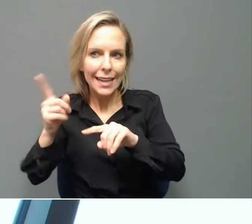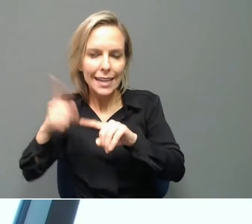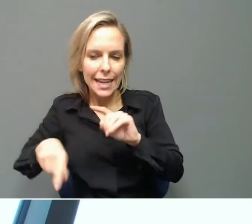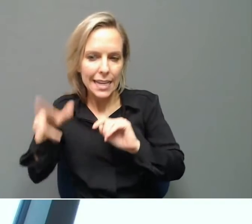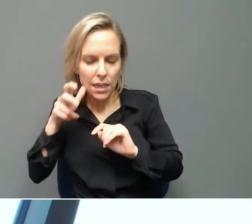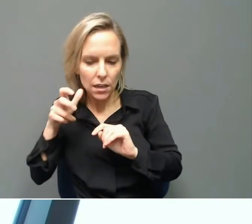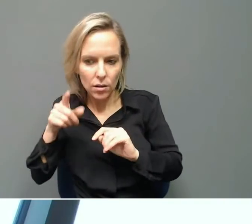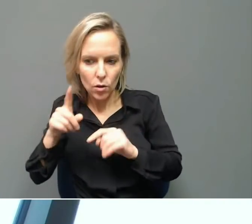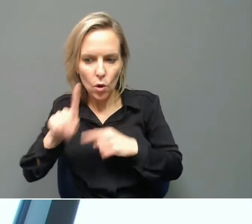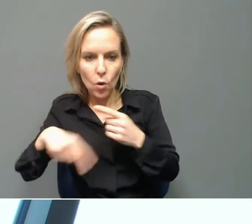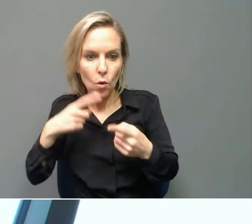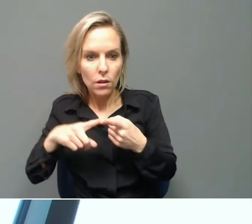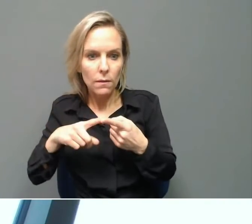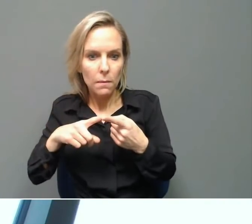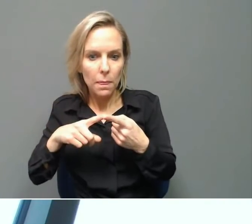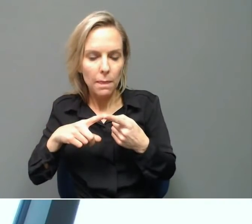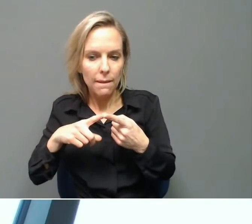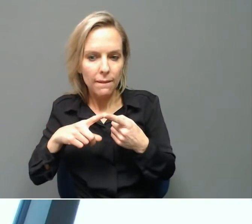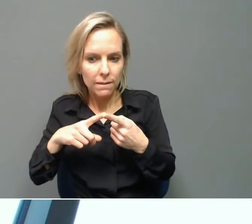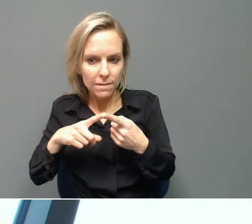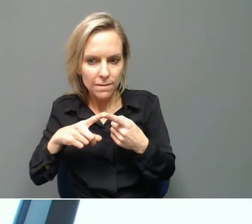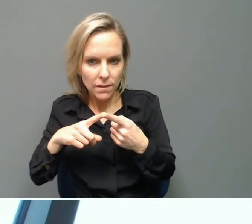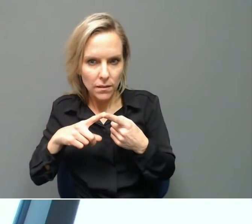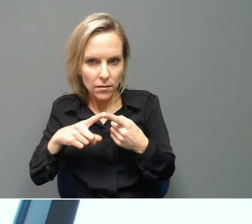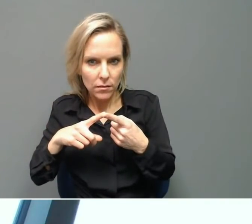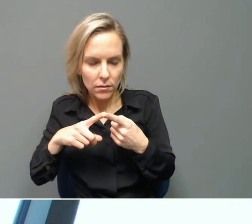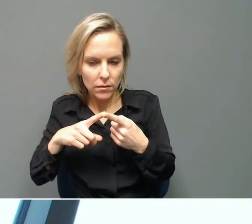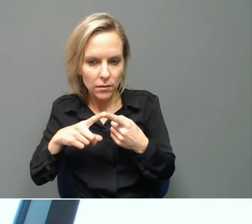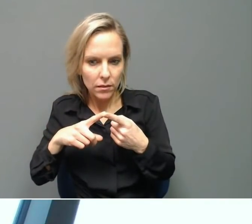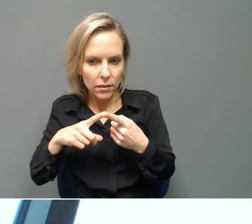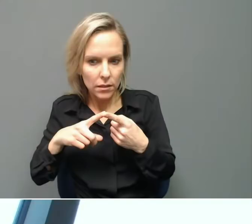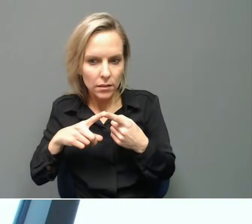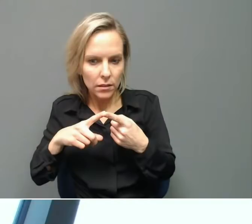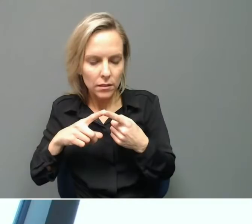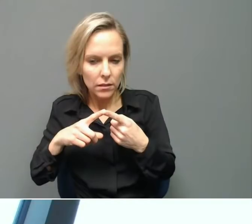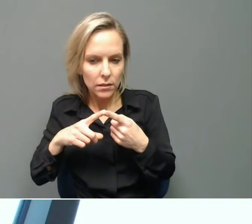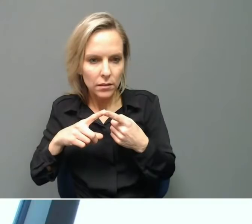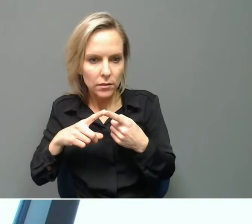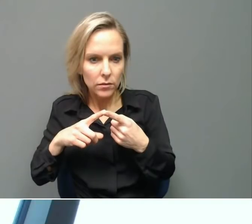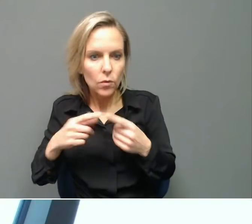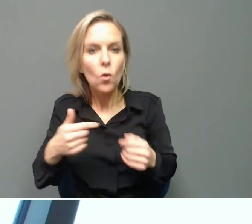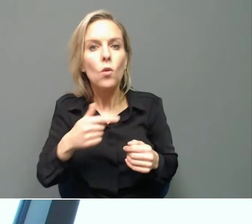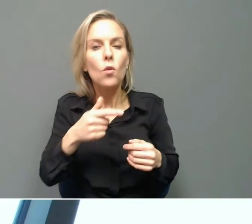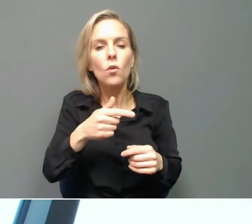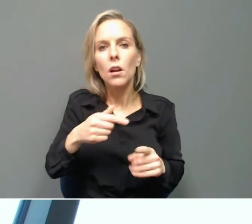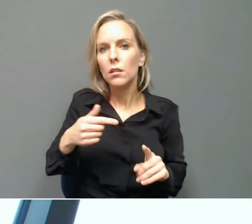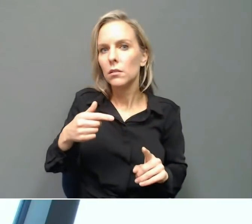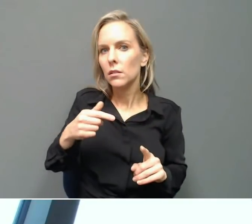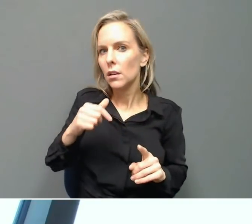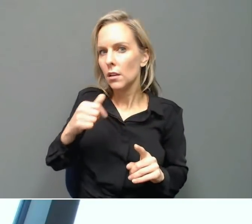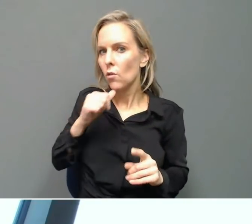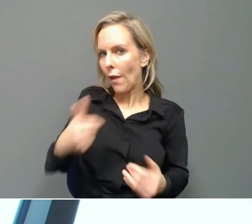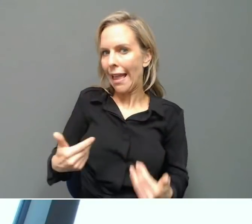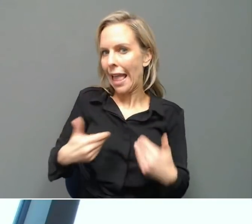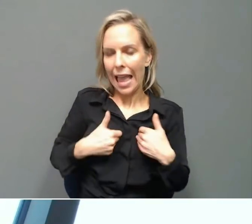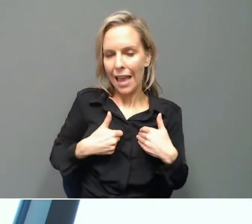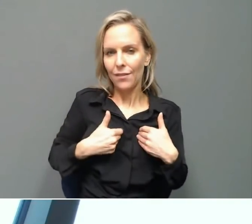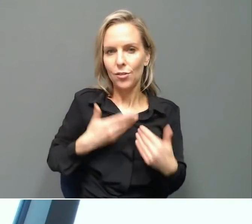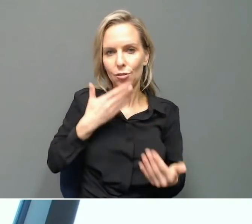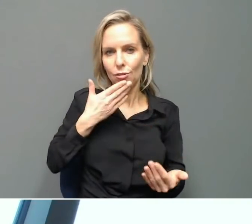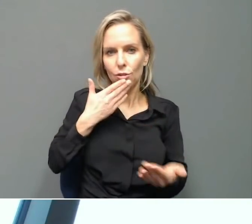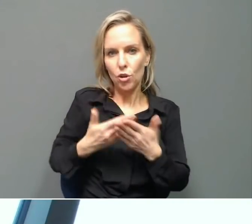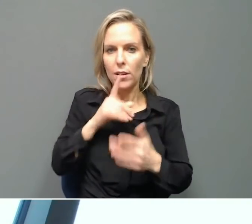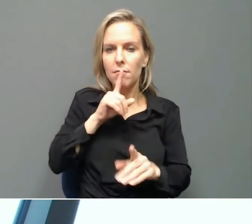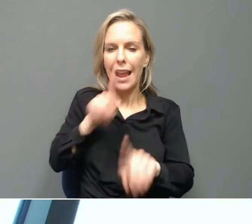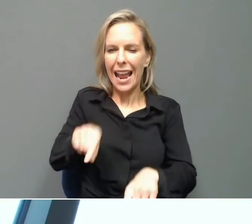you expect to get the numbers? Yeah, we're still. I don't have a good answer on that. I'll get back to you